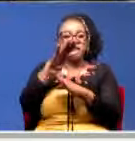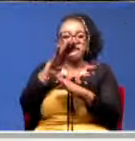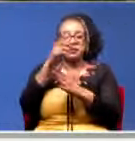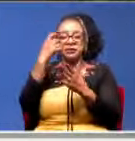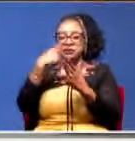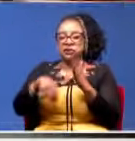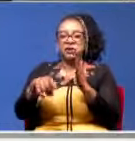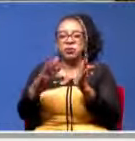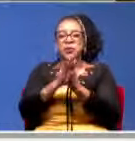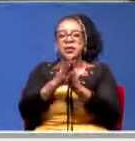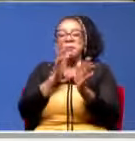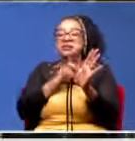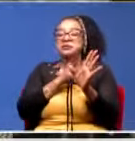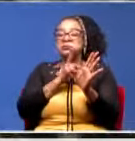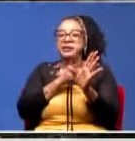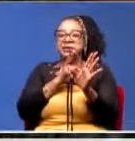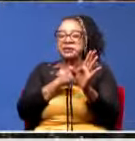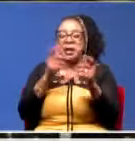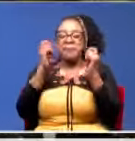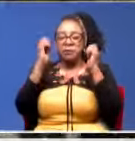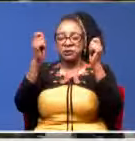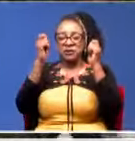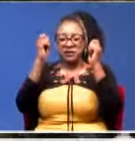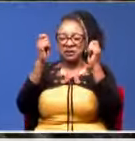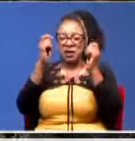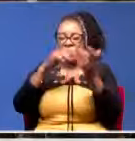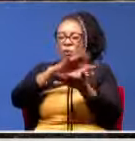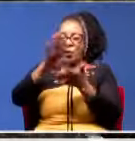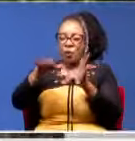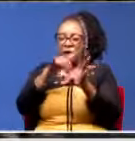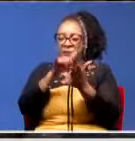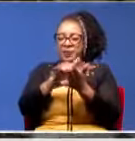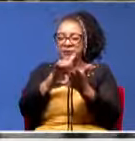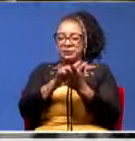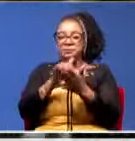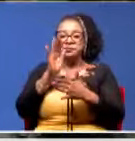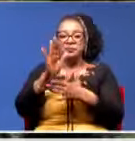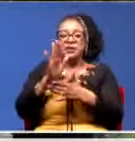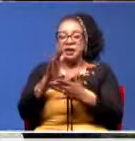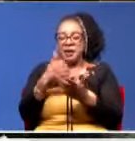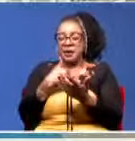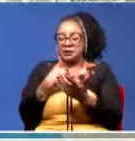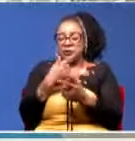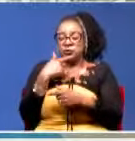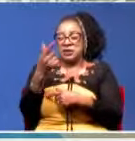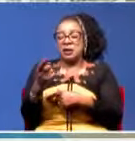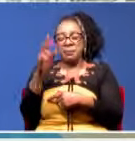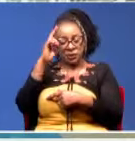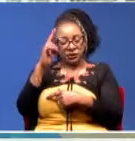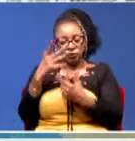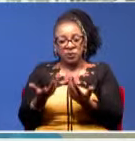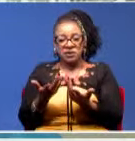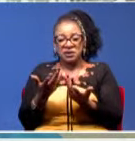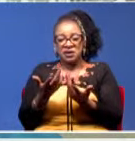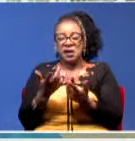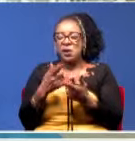with participating in a protest. In all that, Mwangi has this to say to the police.